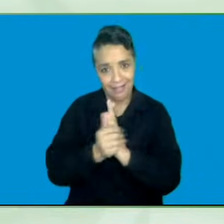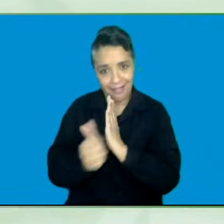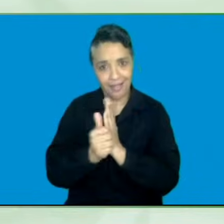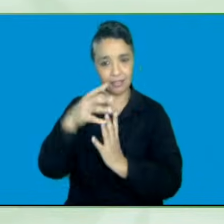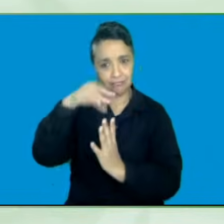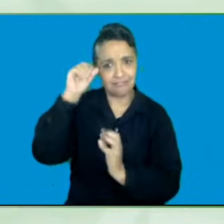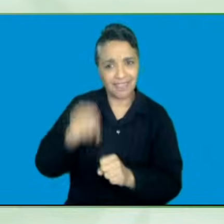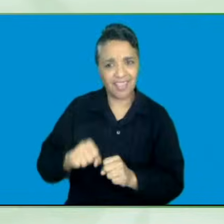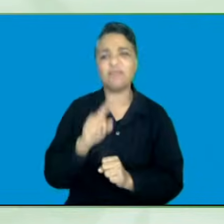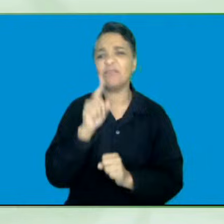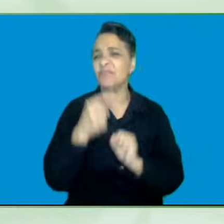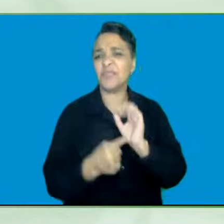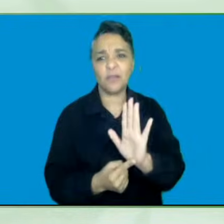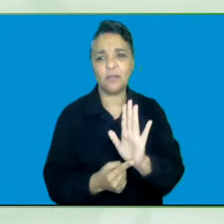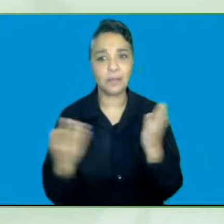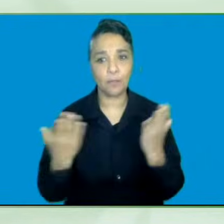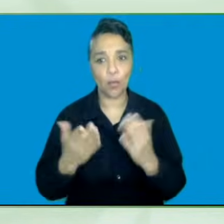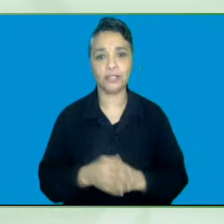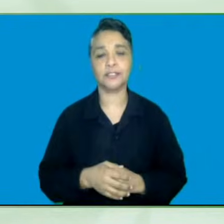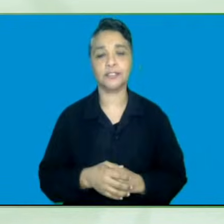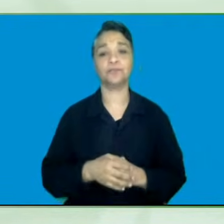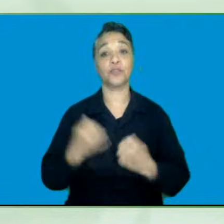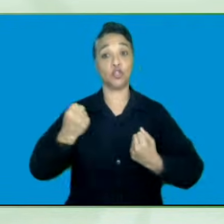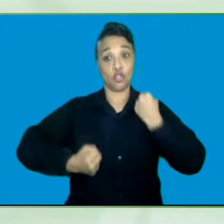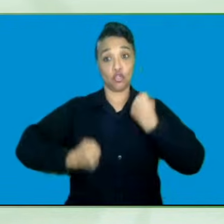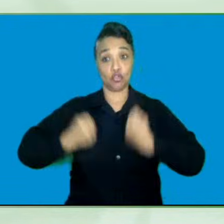of this is a driving simulator